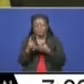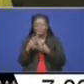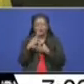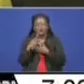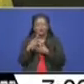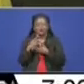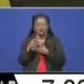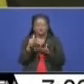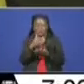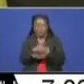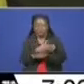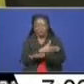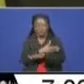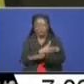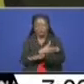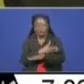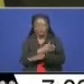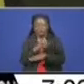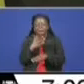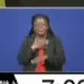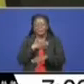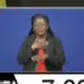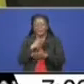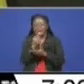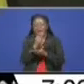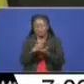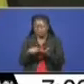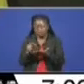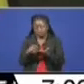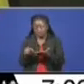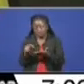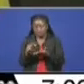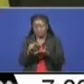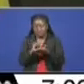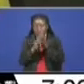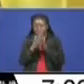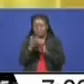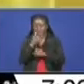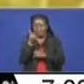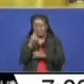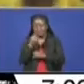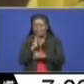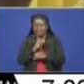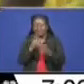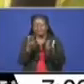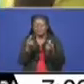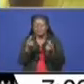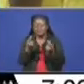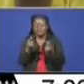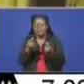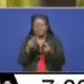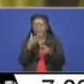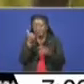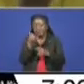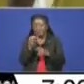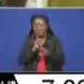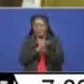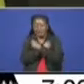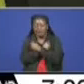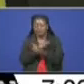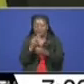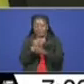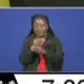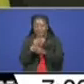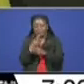see an improvement myself, that I've done better, and then my teacher also has seen an improvement. I love math because